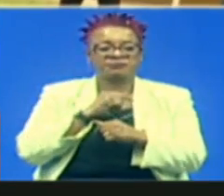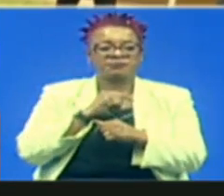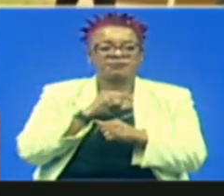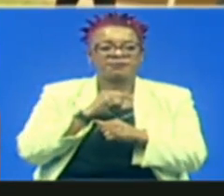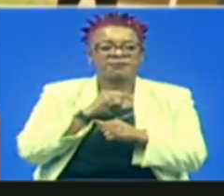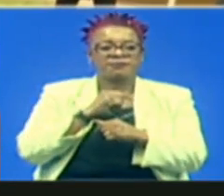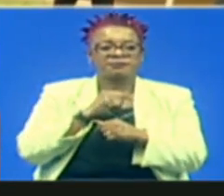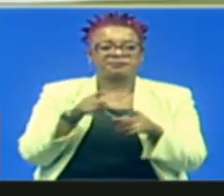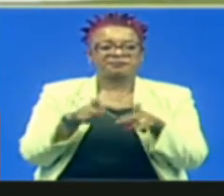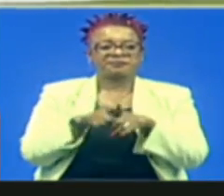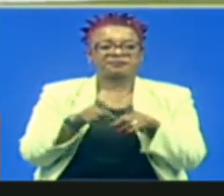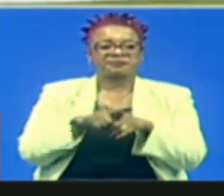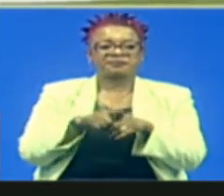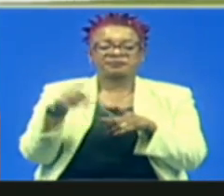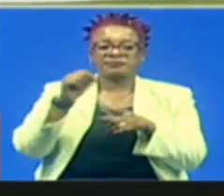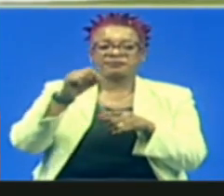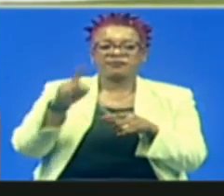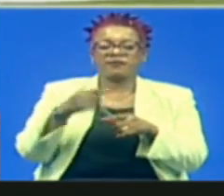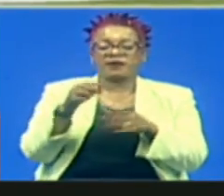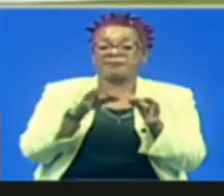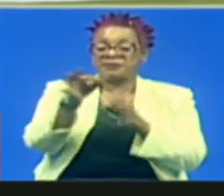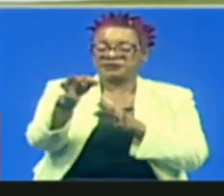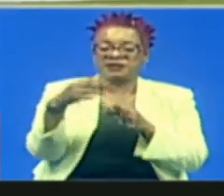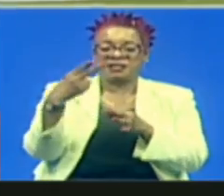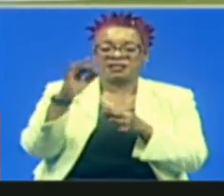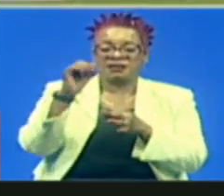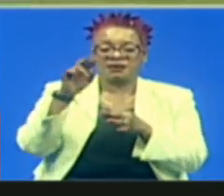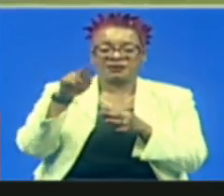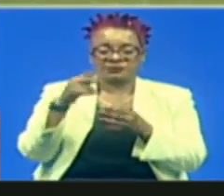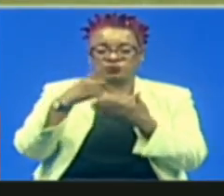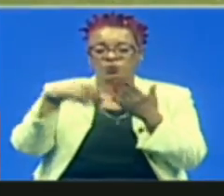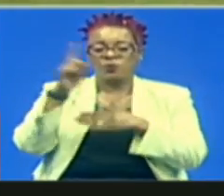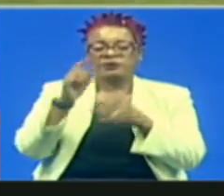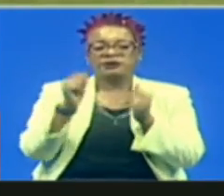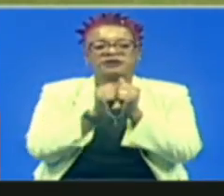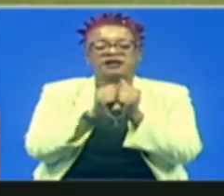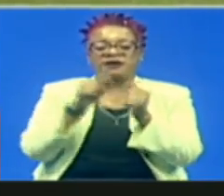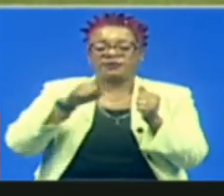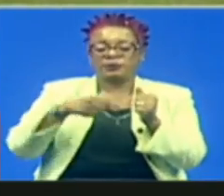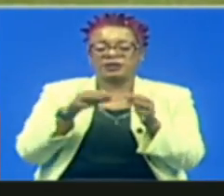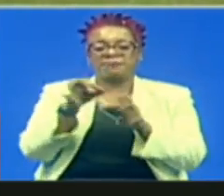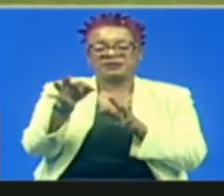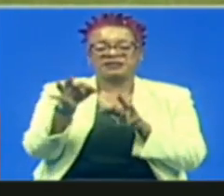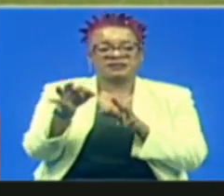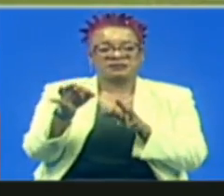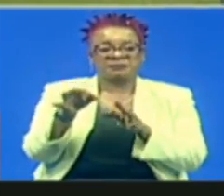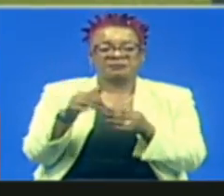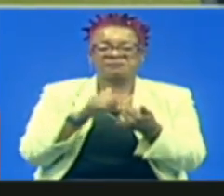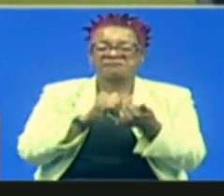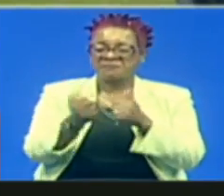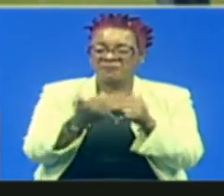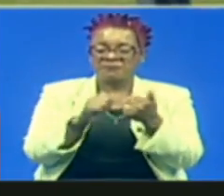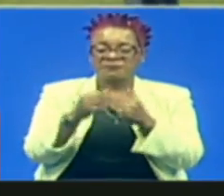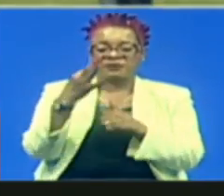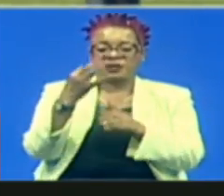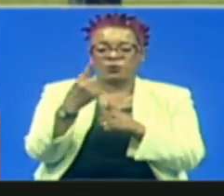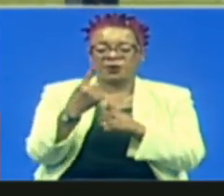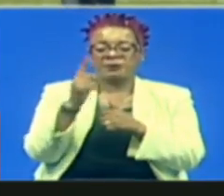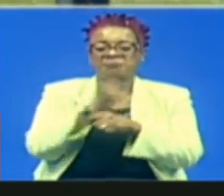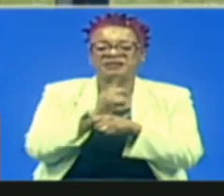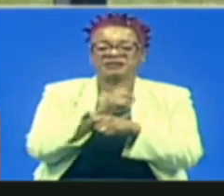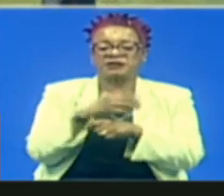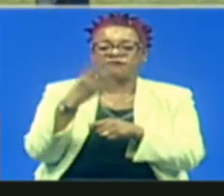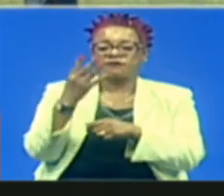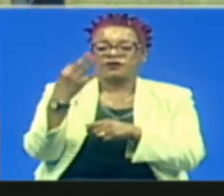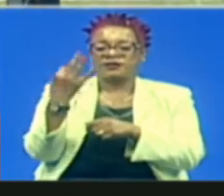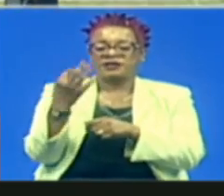World 5,000 metres champion Helen Obiri won 10,000 metres race in a time of 31 minutes and